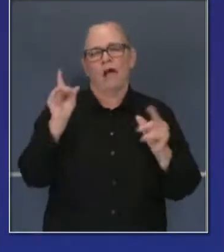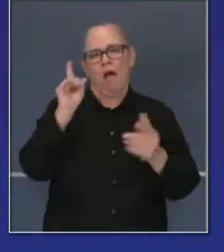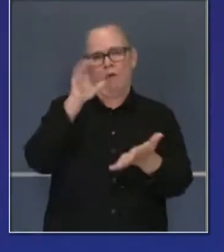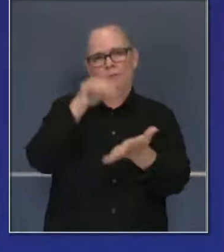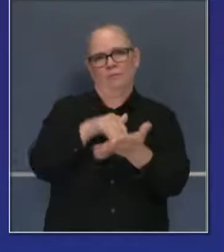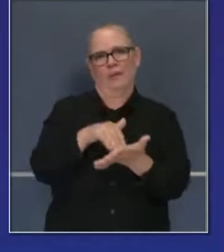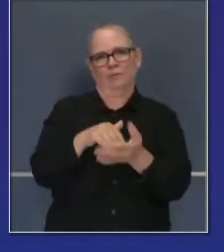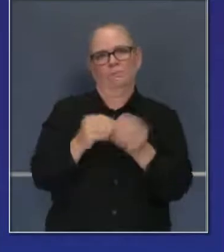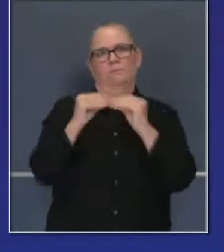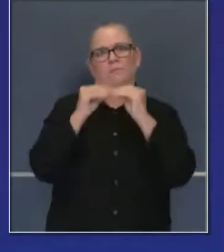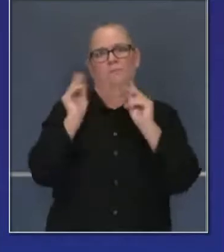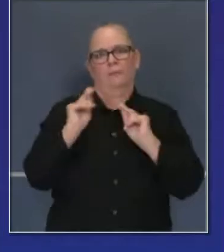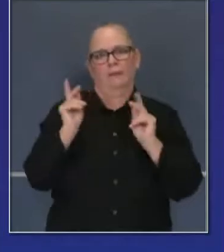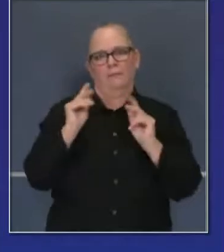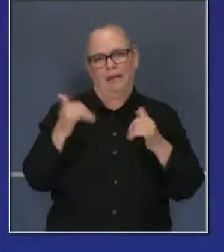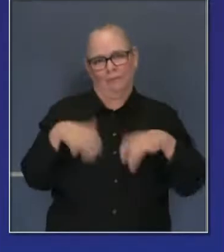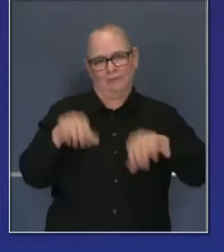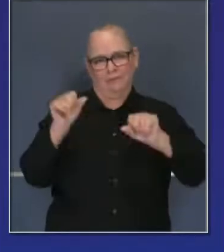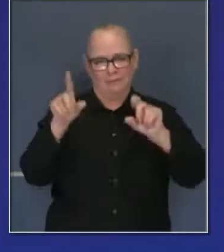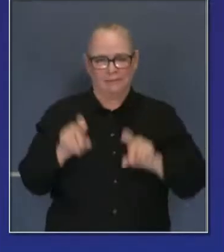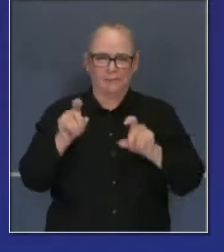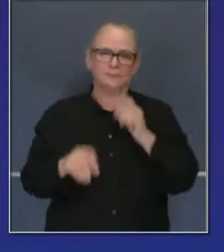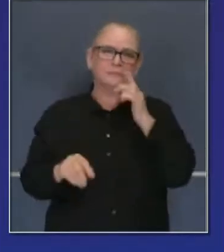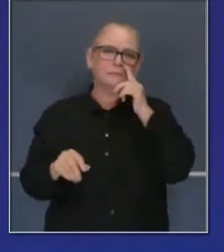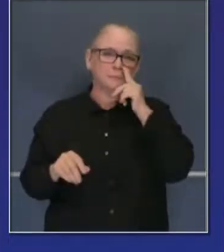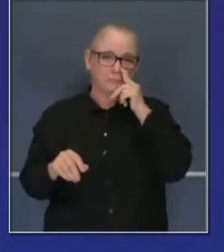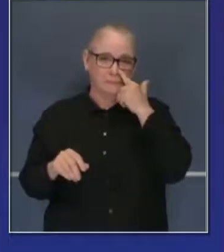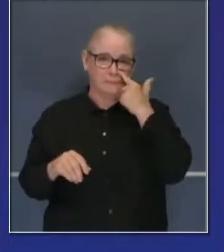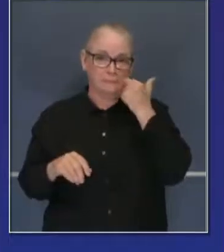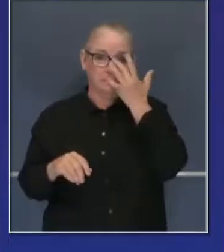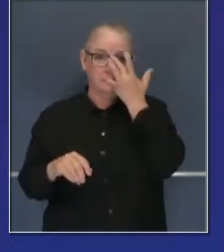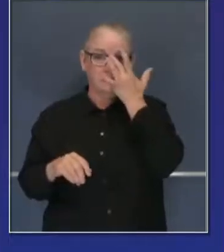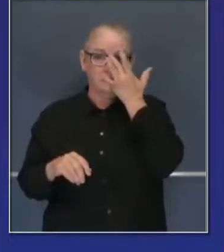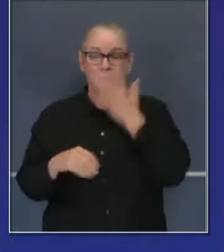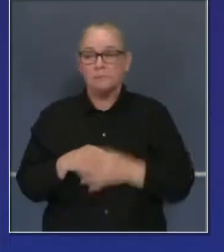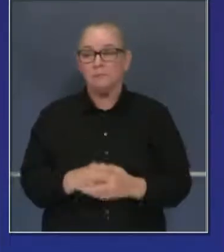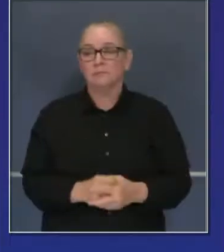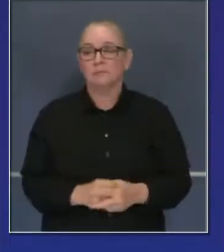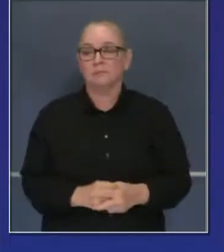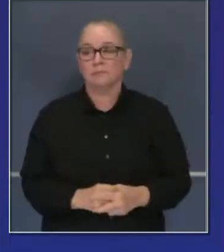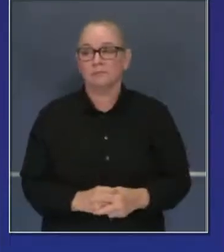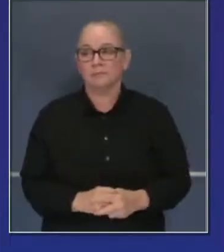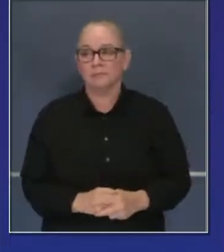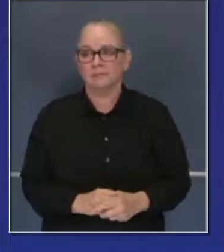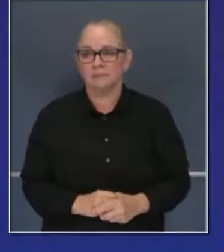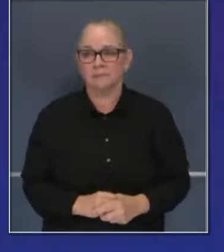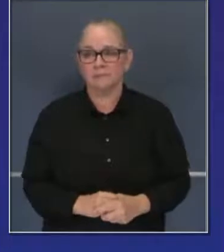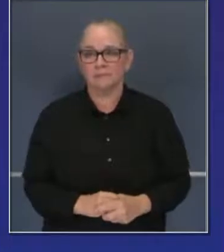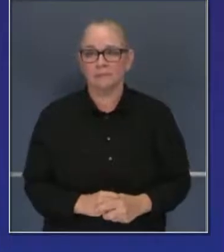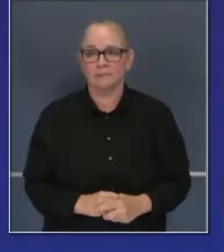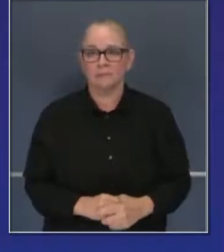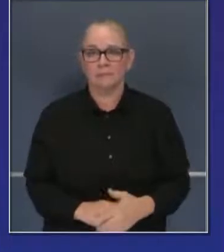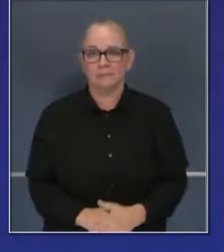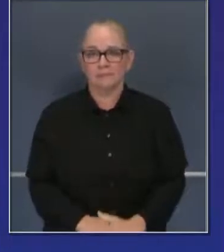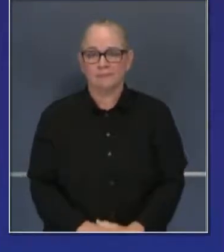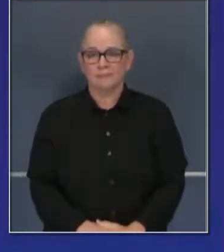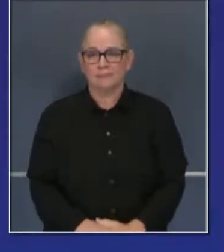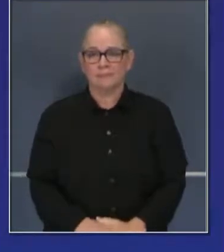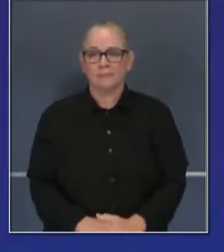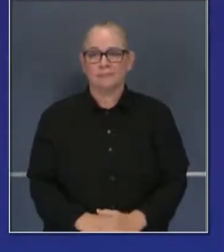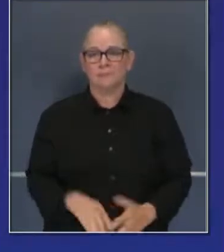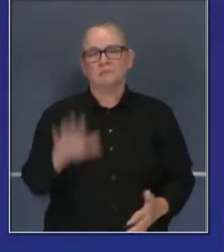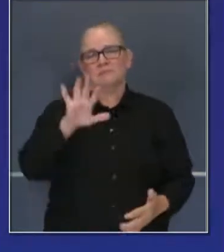day, those numbers over the 7-day period are just shy of that 100,000 goal. But nonetheless,